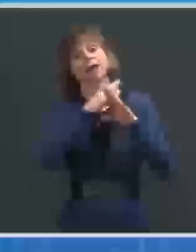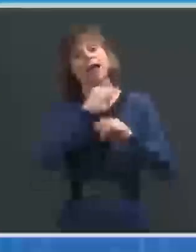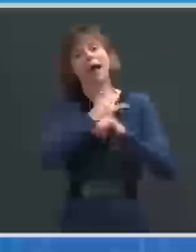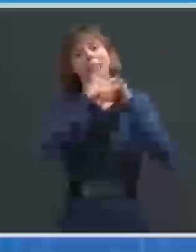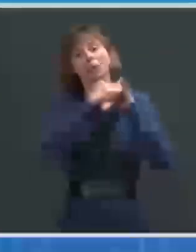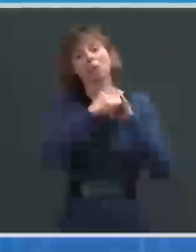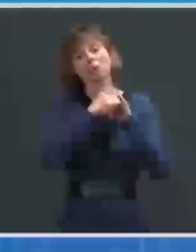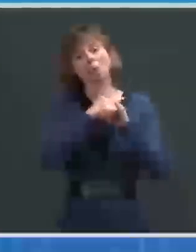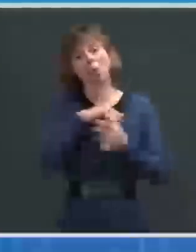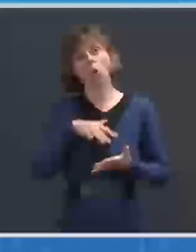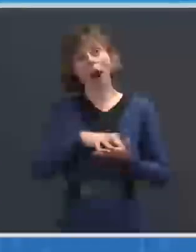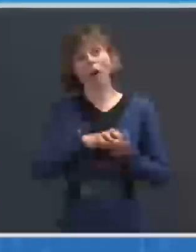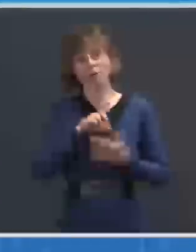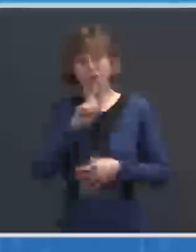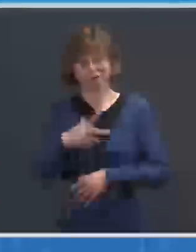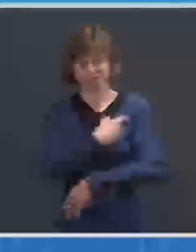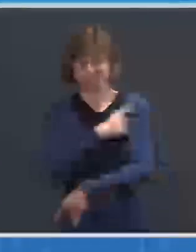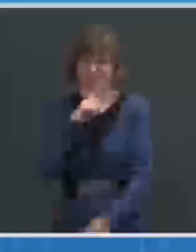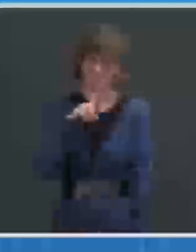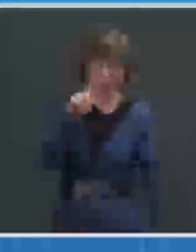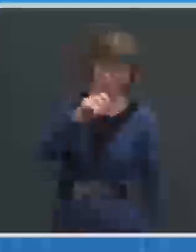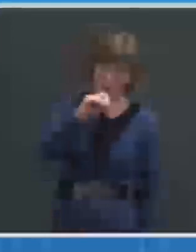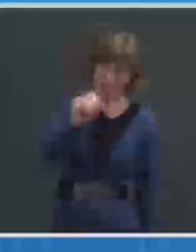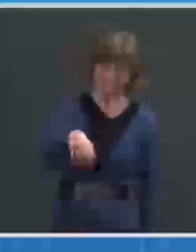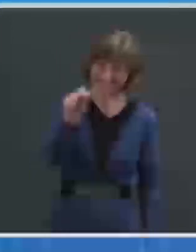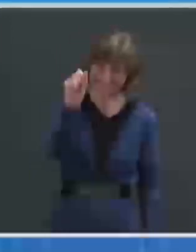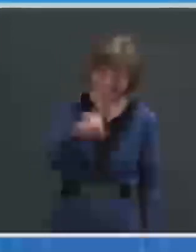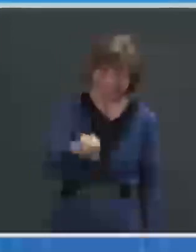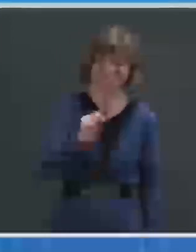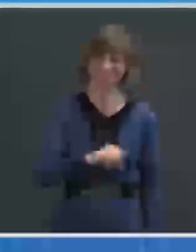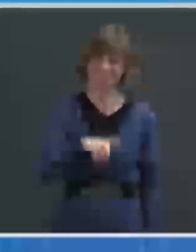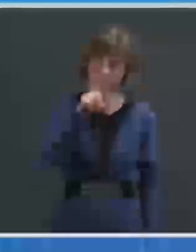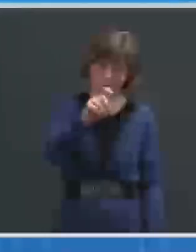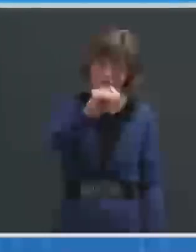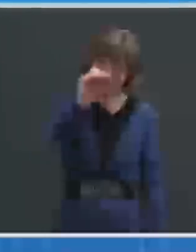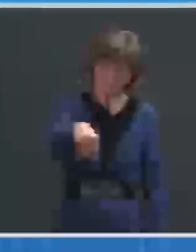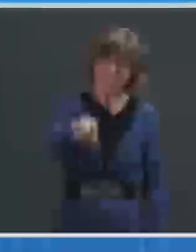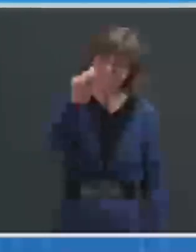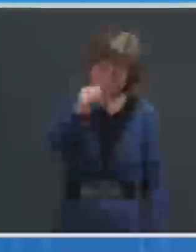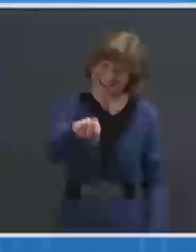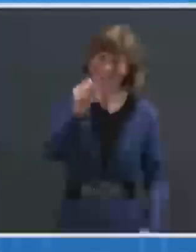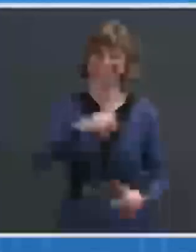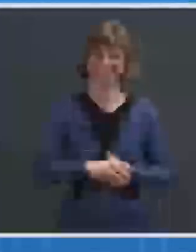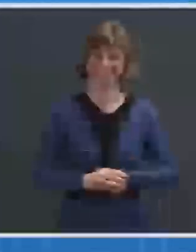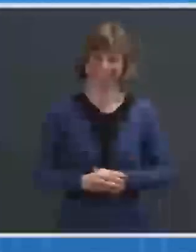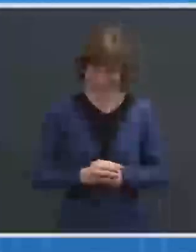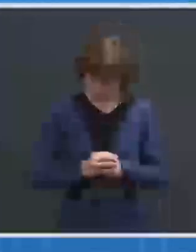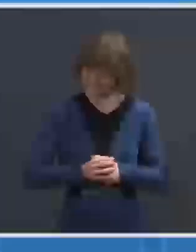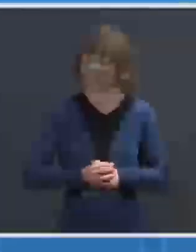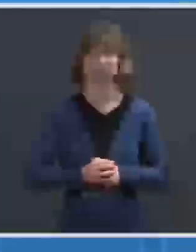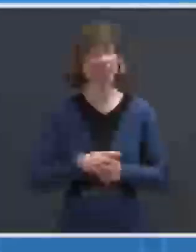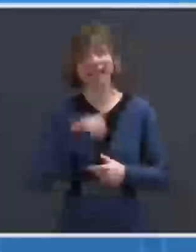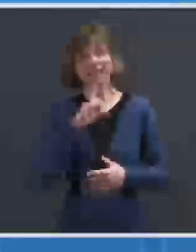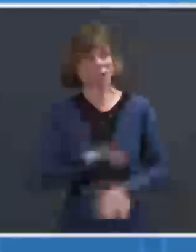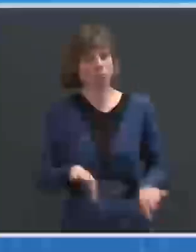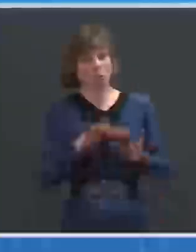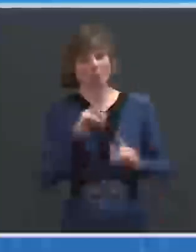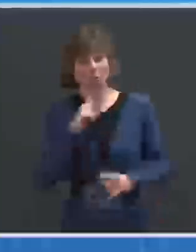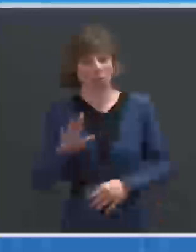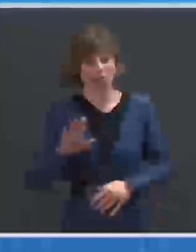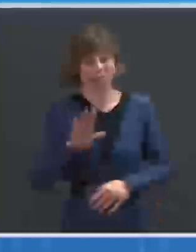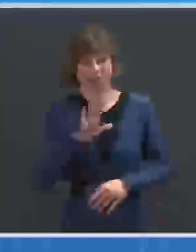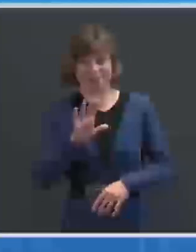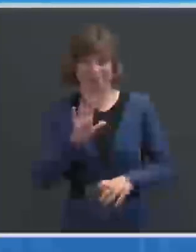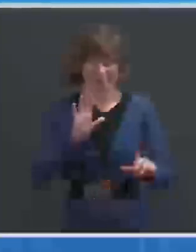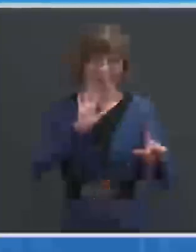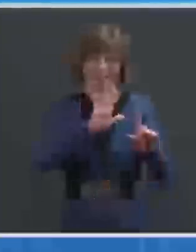the answer is absolutely yes. Absolutely yes. Because that's not only important for them, for their own health,